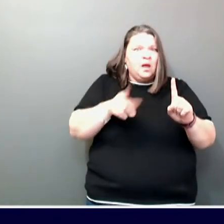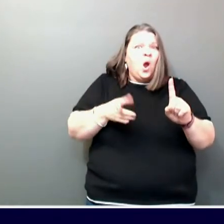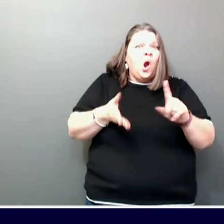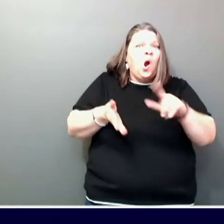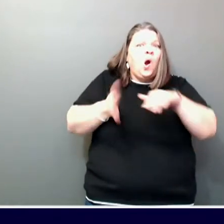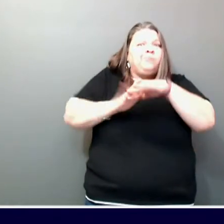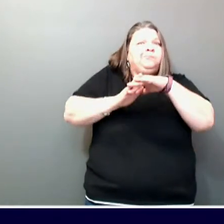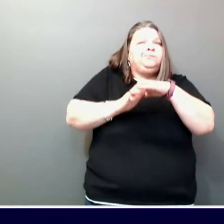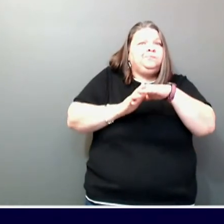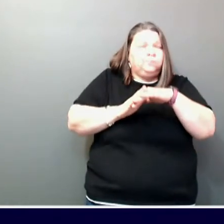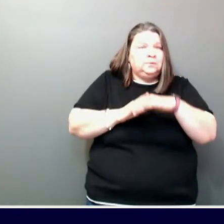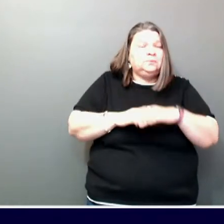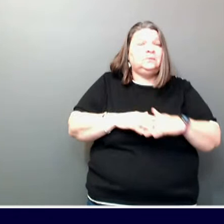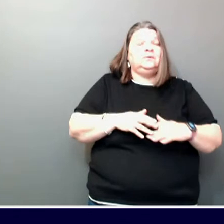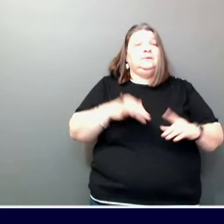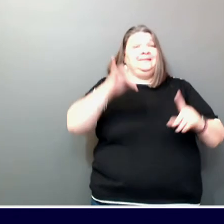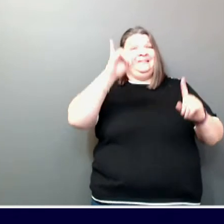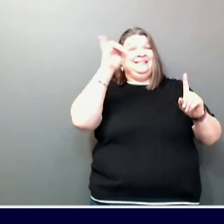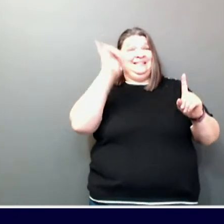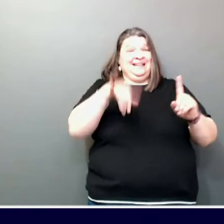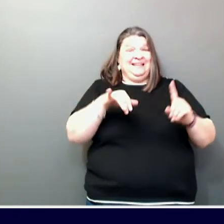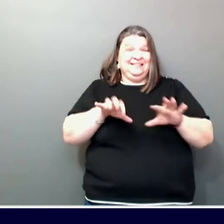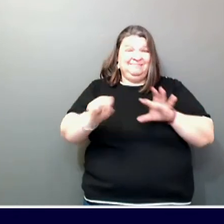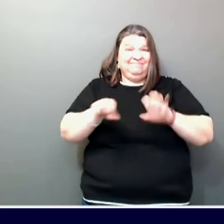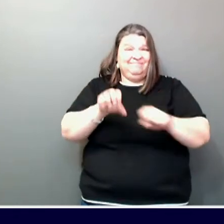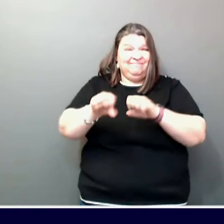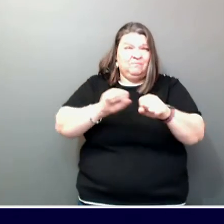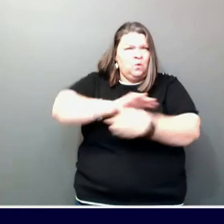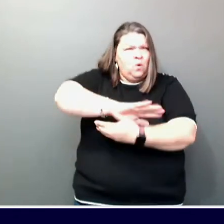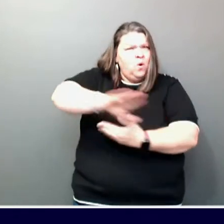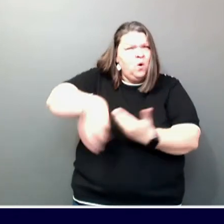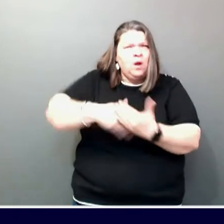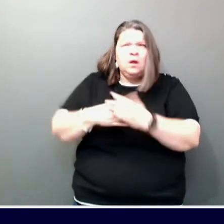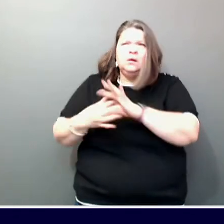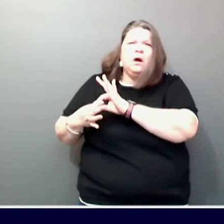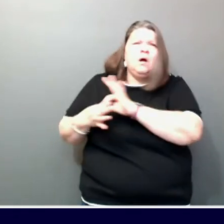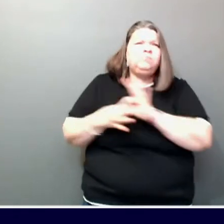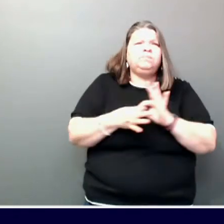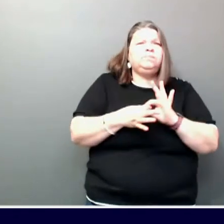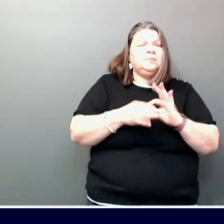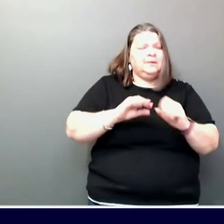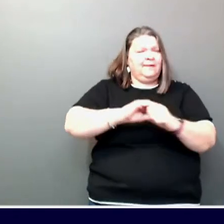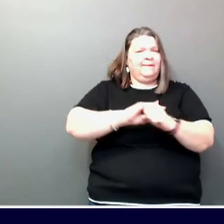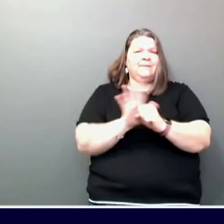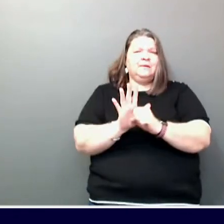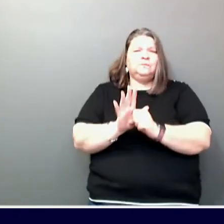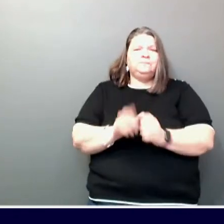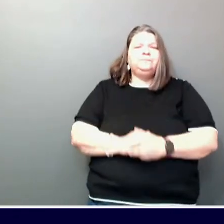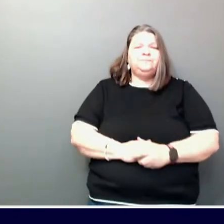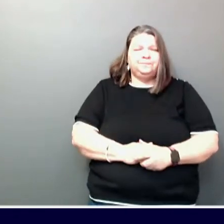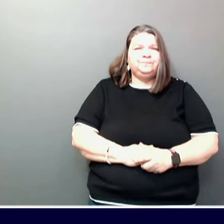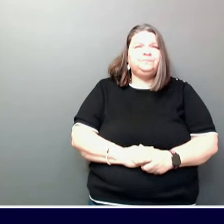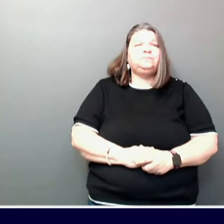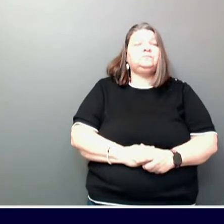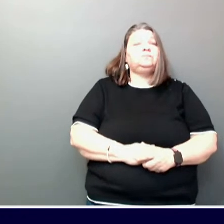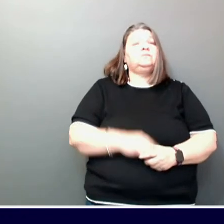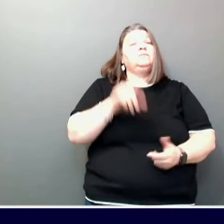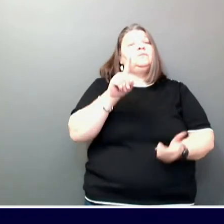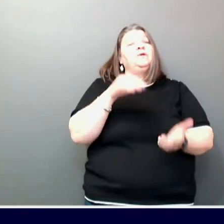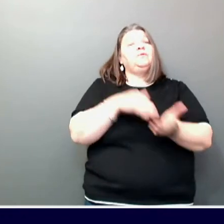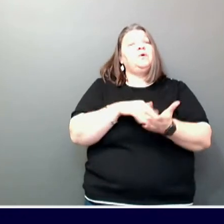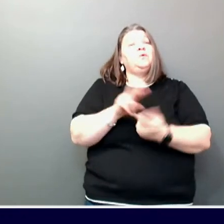happening. Now, in terms of the roughly 1,200 or so we estimate are not captured, those